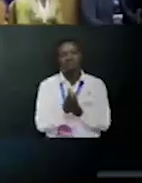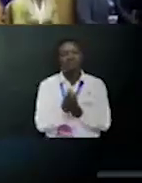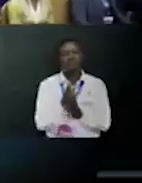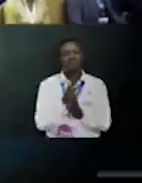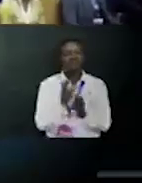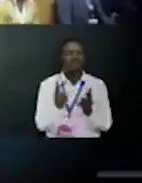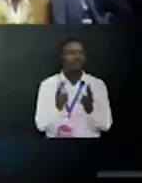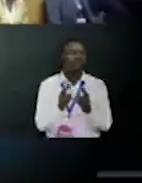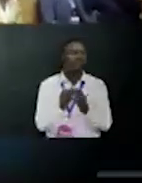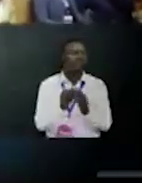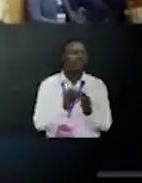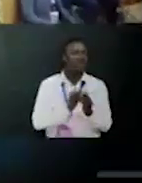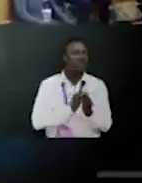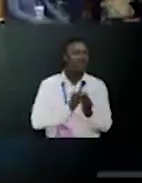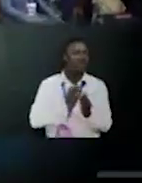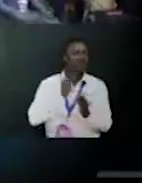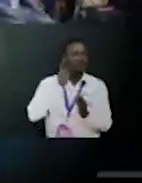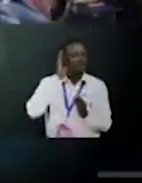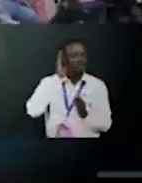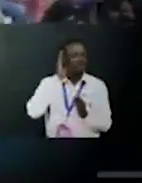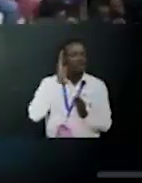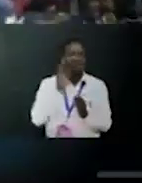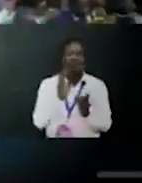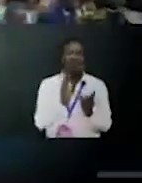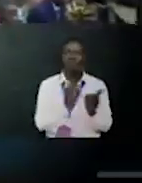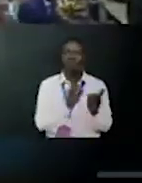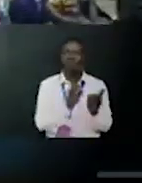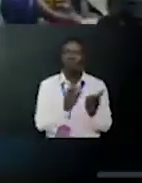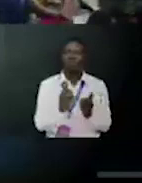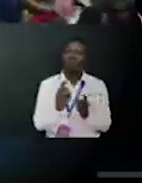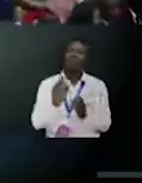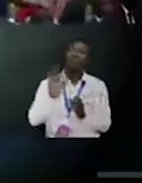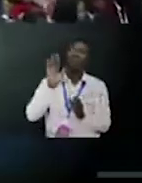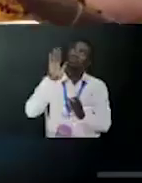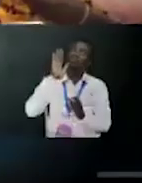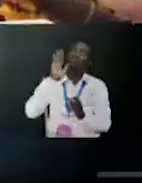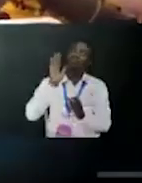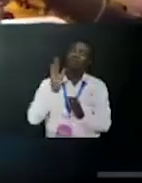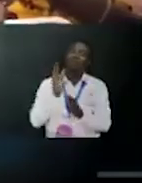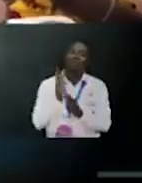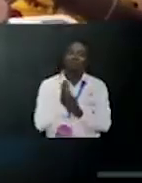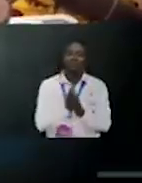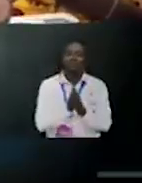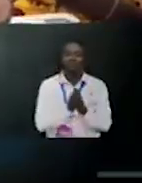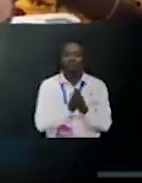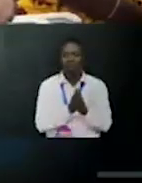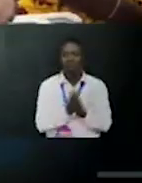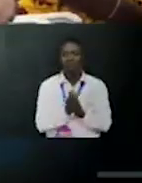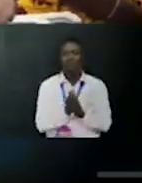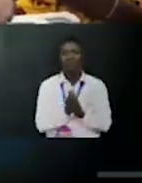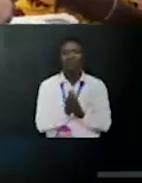Revival in us. Oh, may we be changed and transformed to his honor.